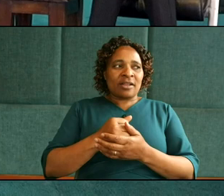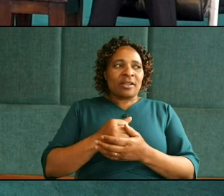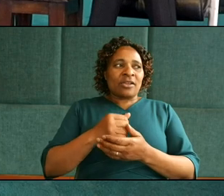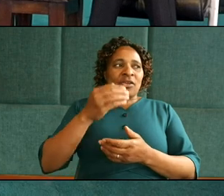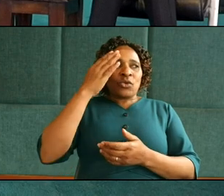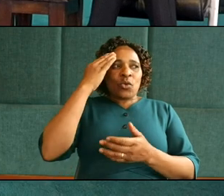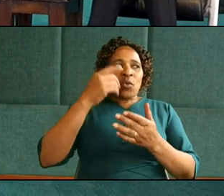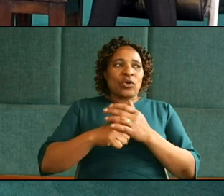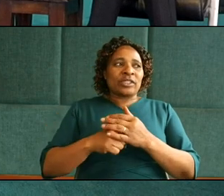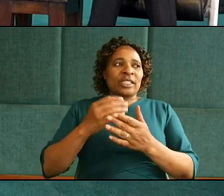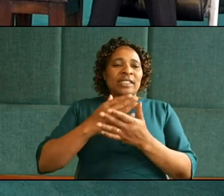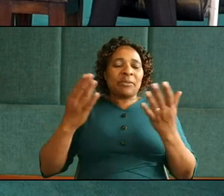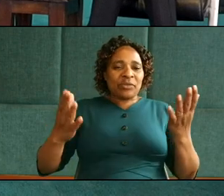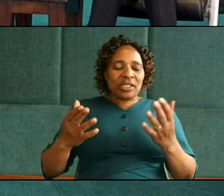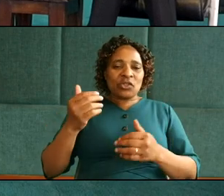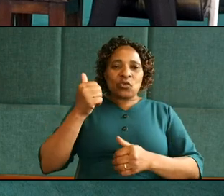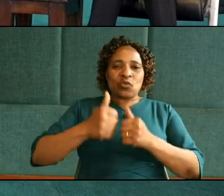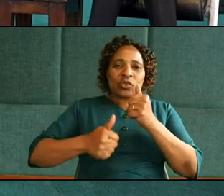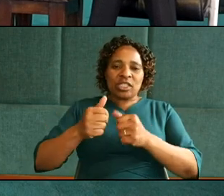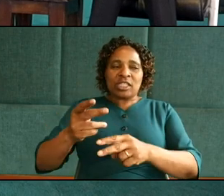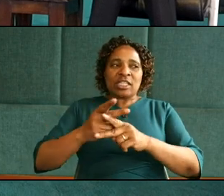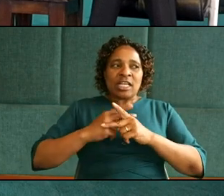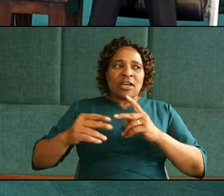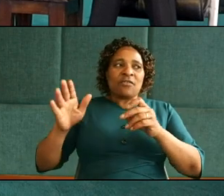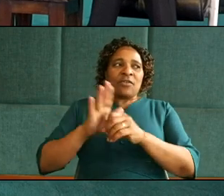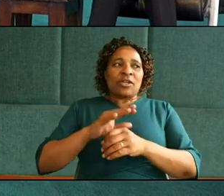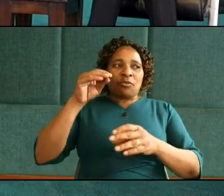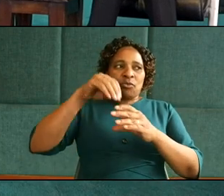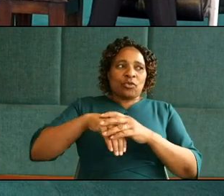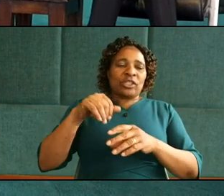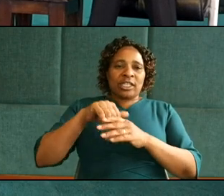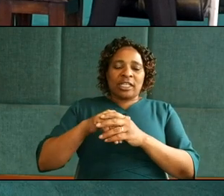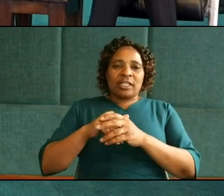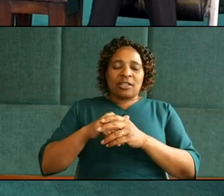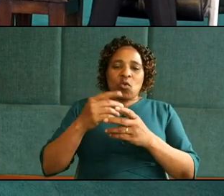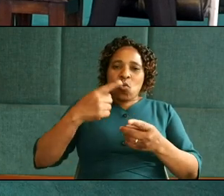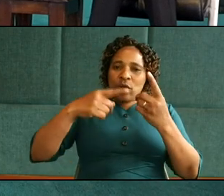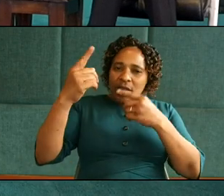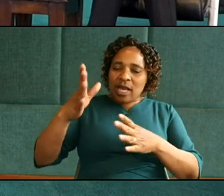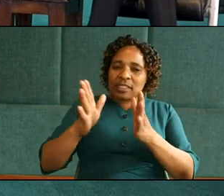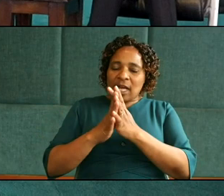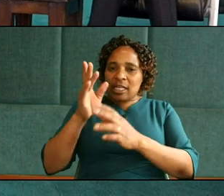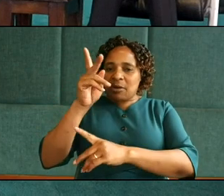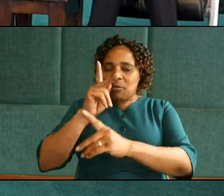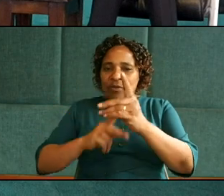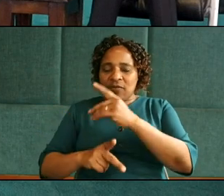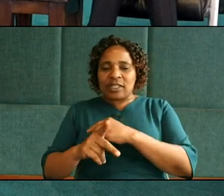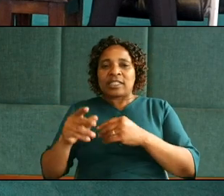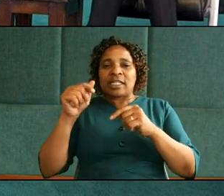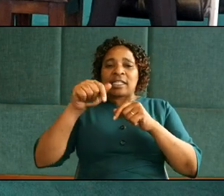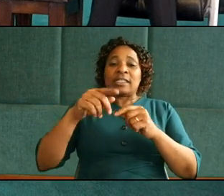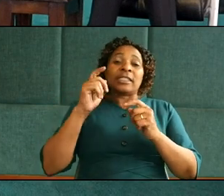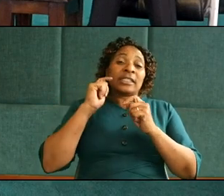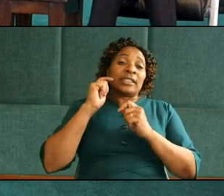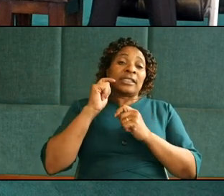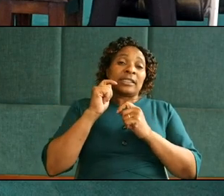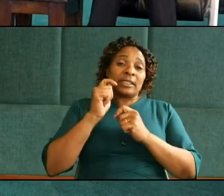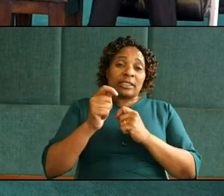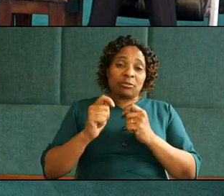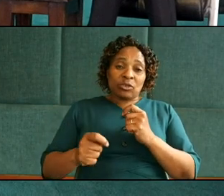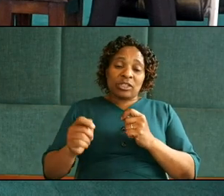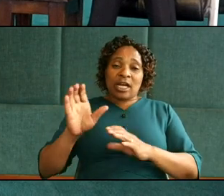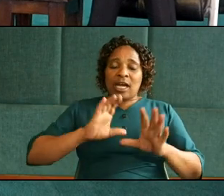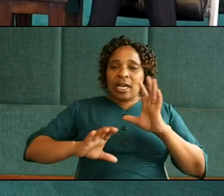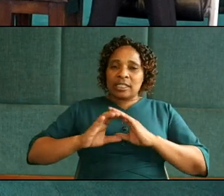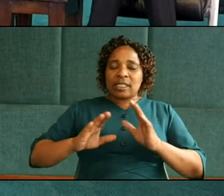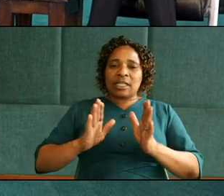know, something that is carefully put in the book of Patriarchs and Prophets is that the noblest testimony to his character as a